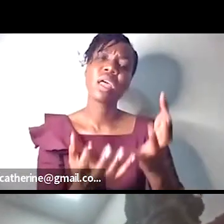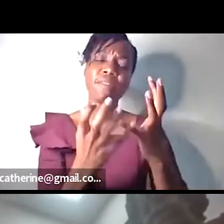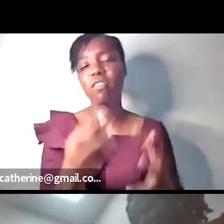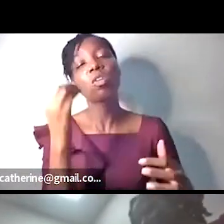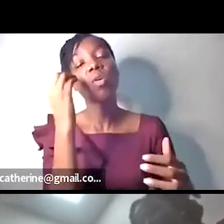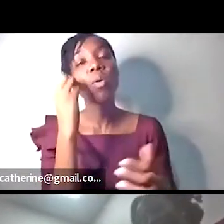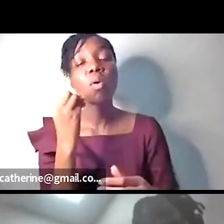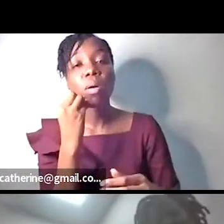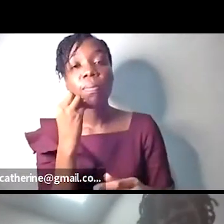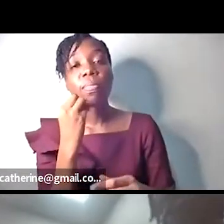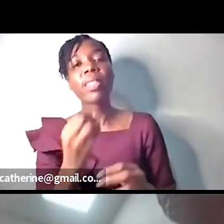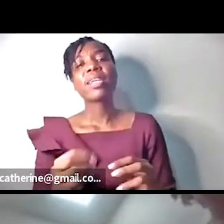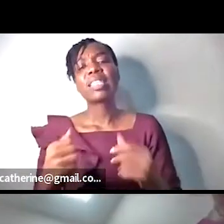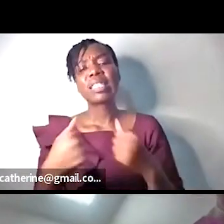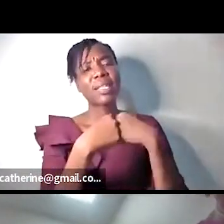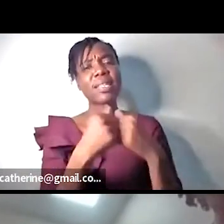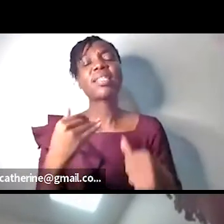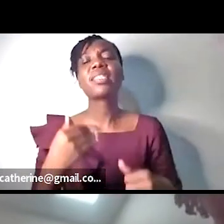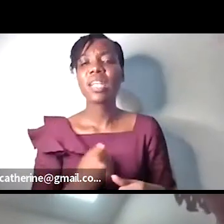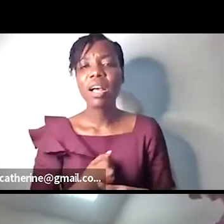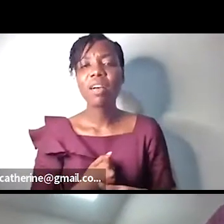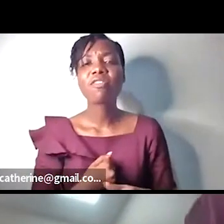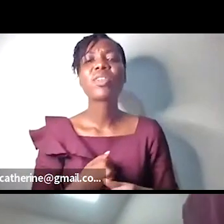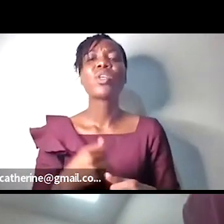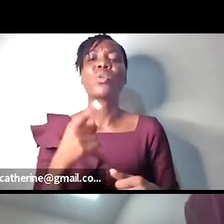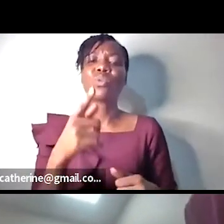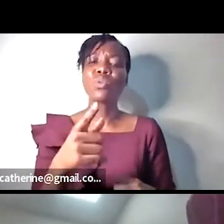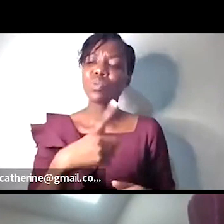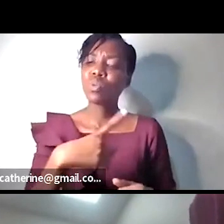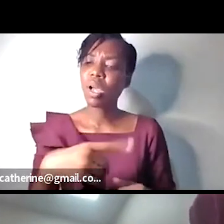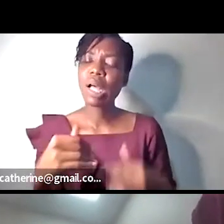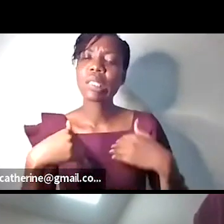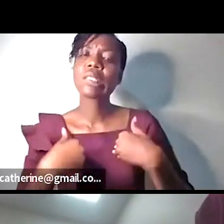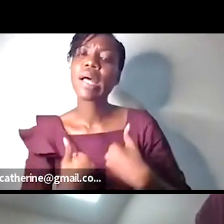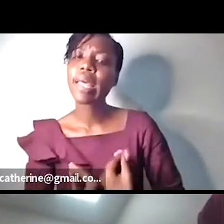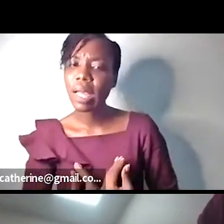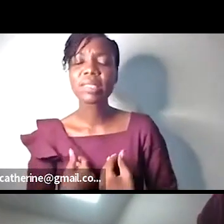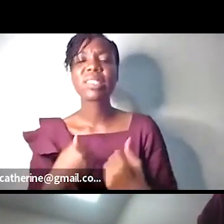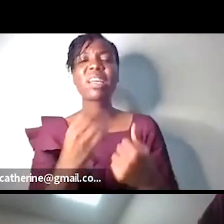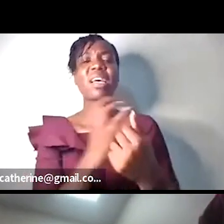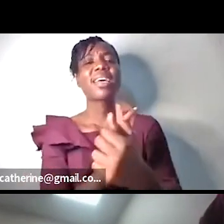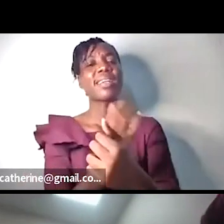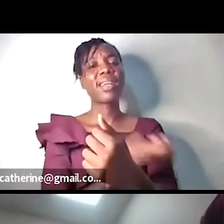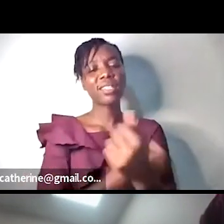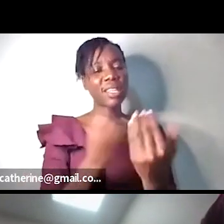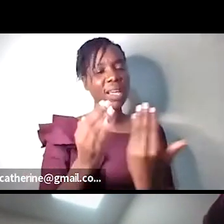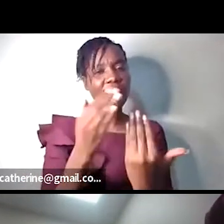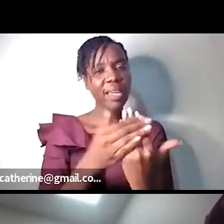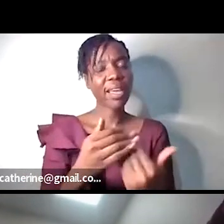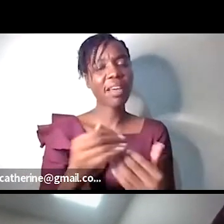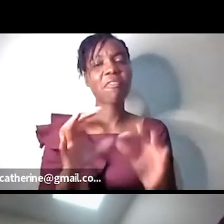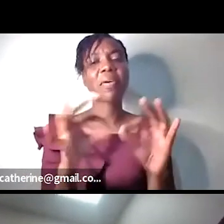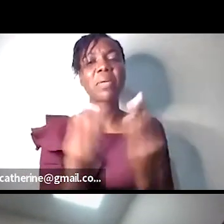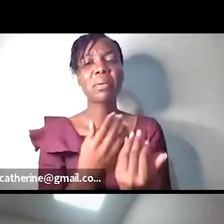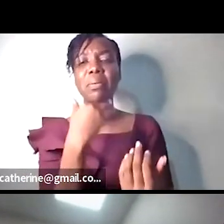it is very, very challenging. You are tired, you don't have that energy to take care of your family, your